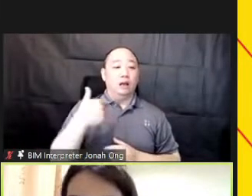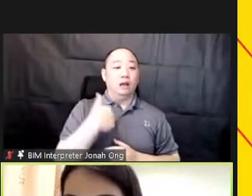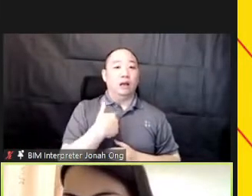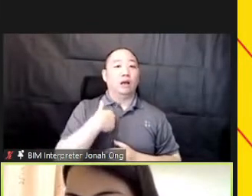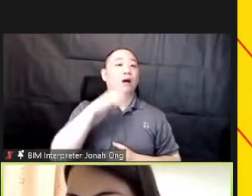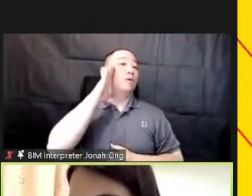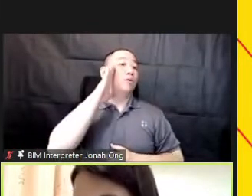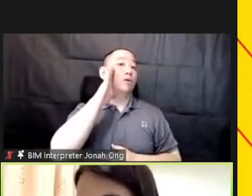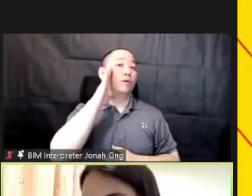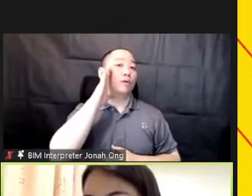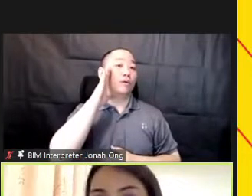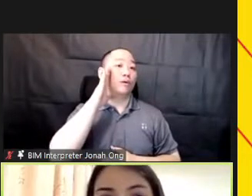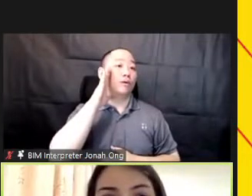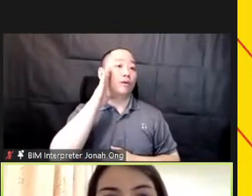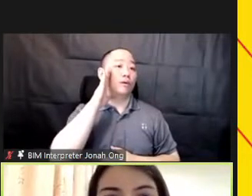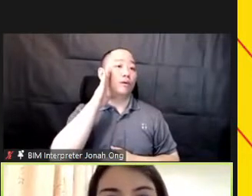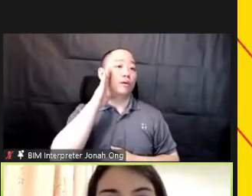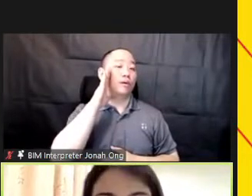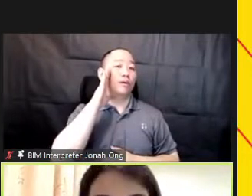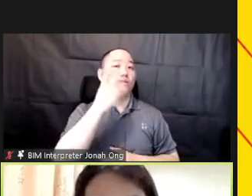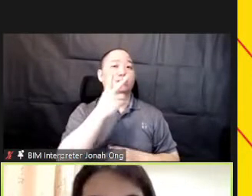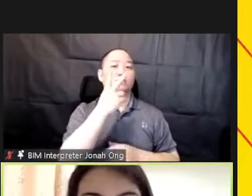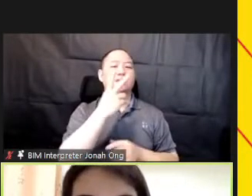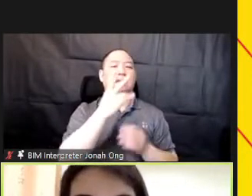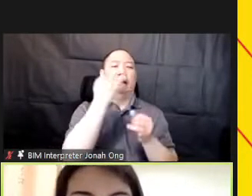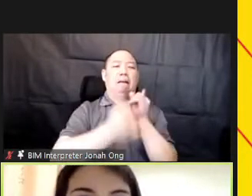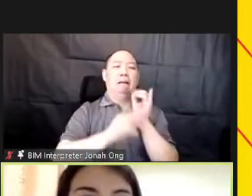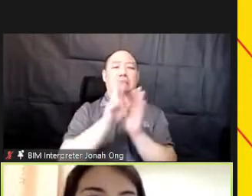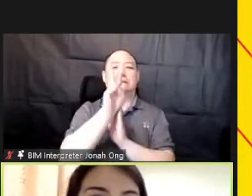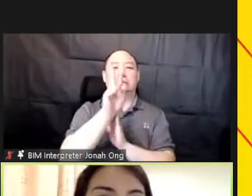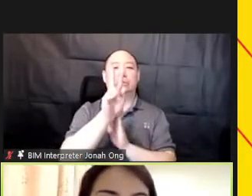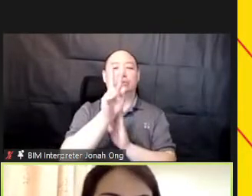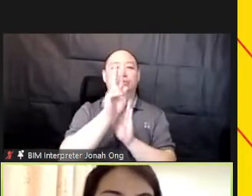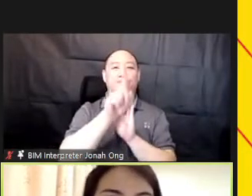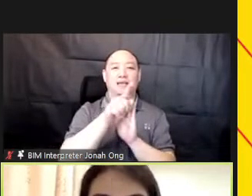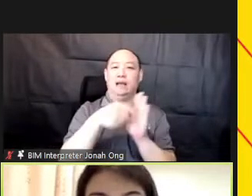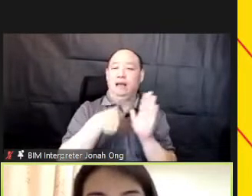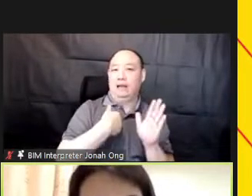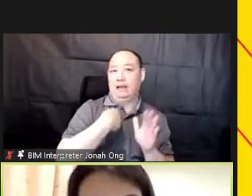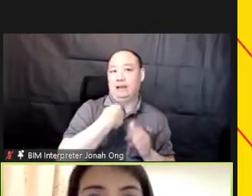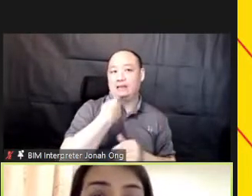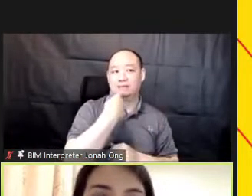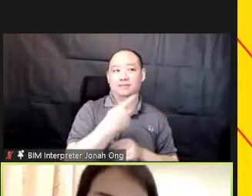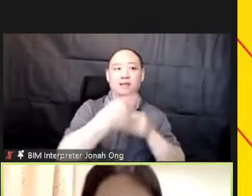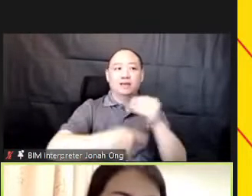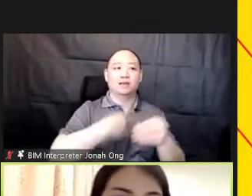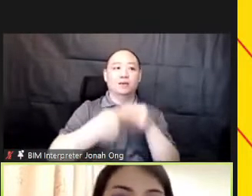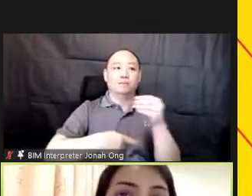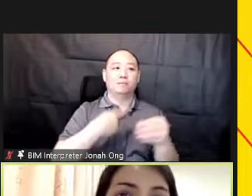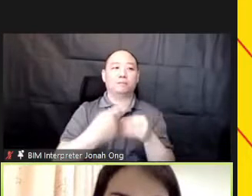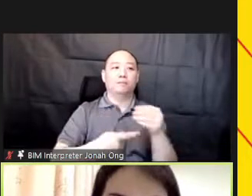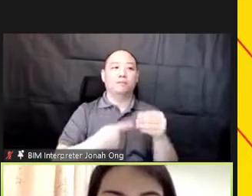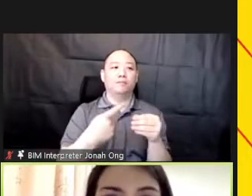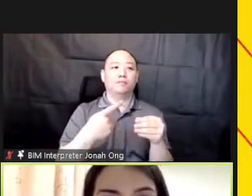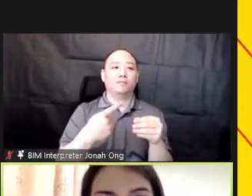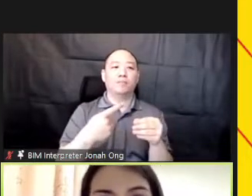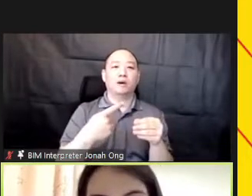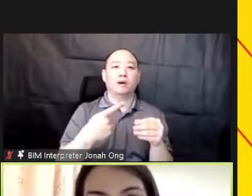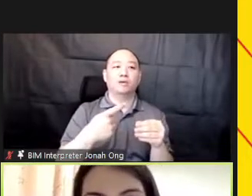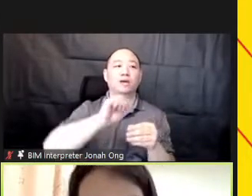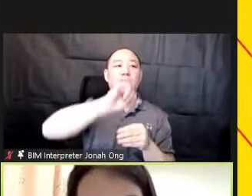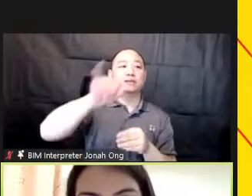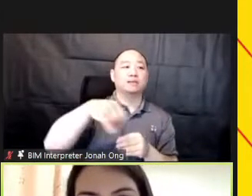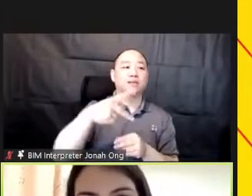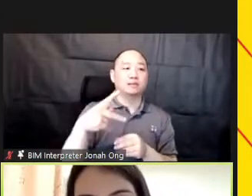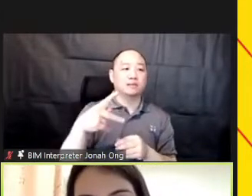I want to like speak for my last 2 minutes on the Jawatan Kuasa Kajian Dasar Pendidikan Negara. But a disclaimer, since the government has changed, whatever